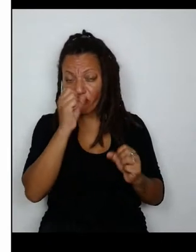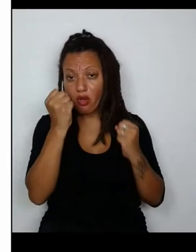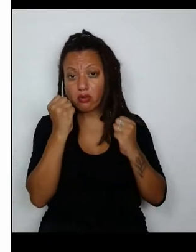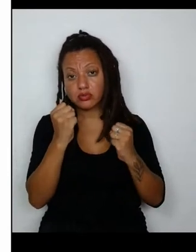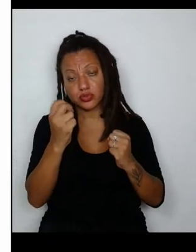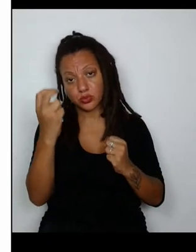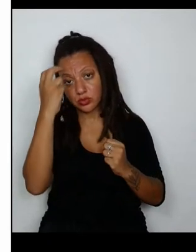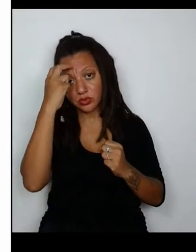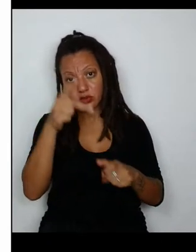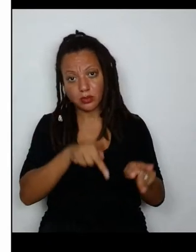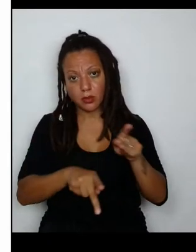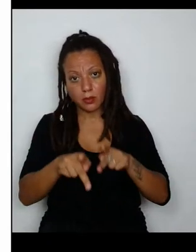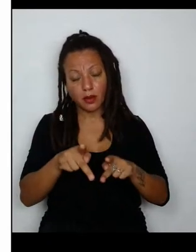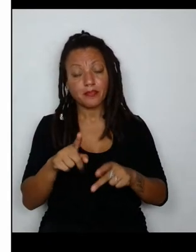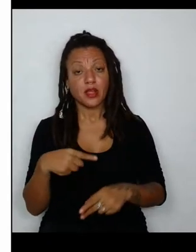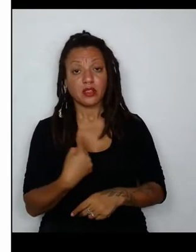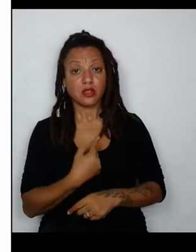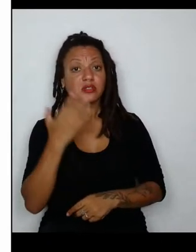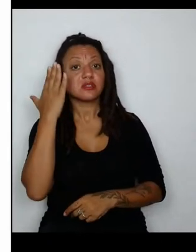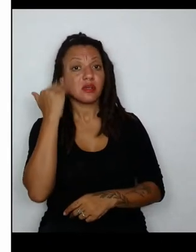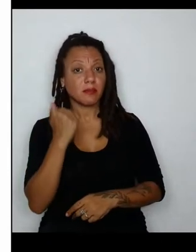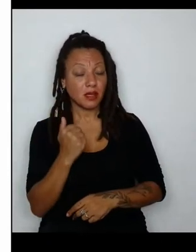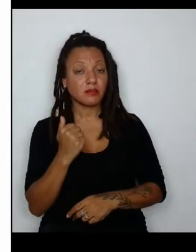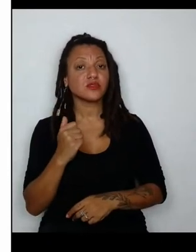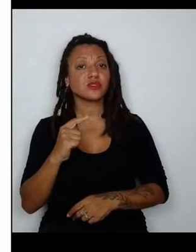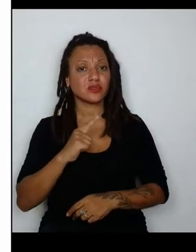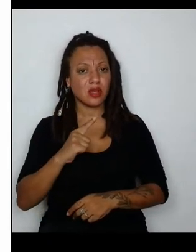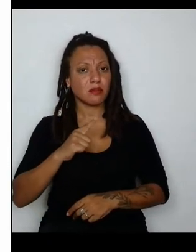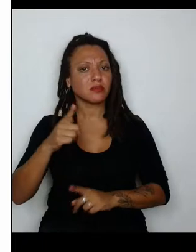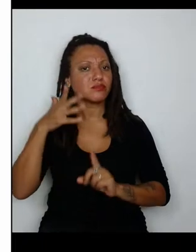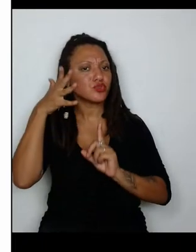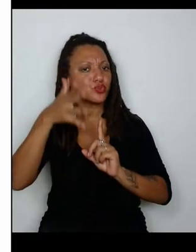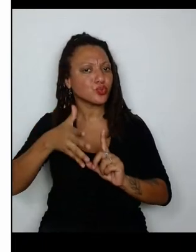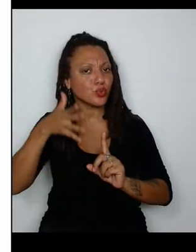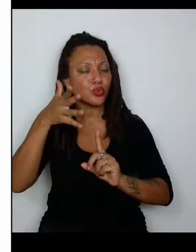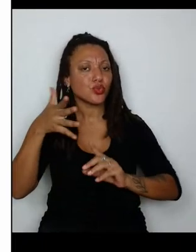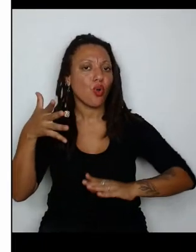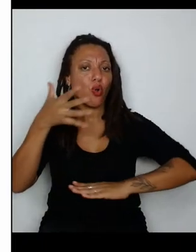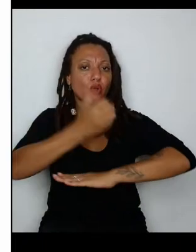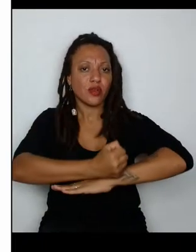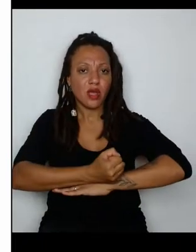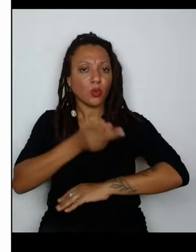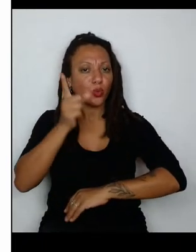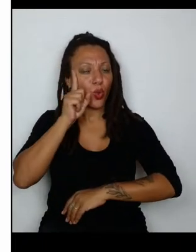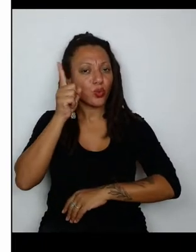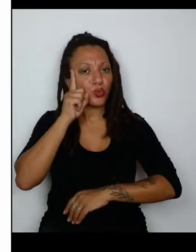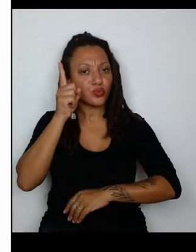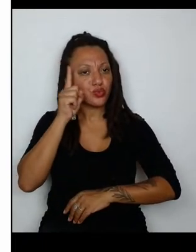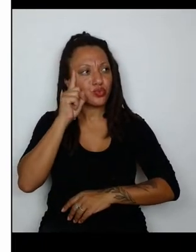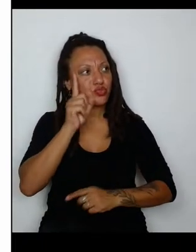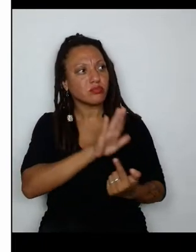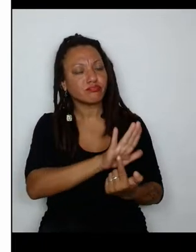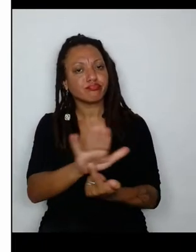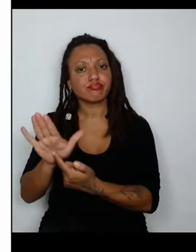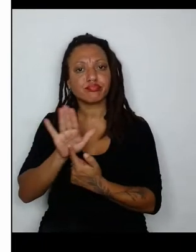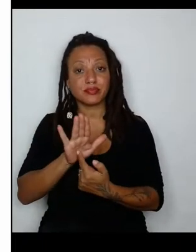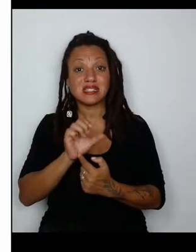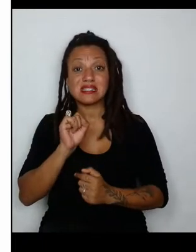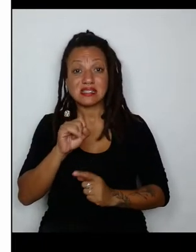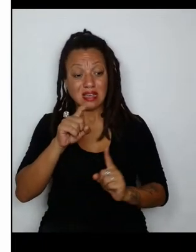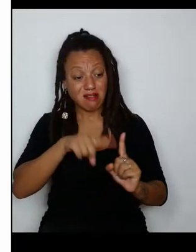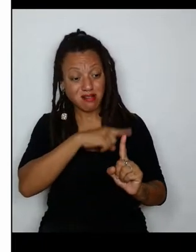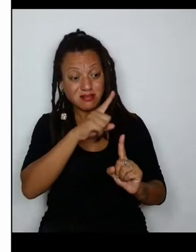manifests powerfully in the mundane and the everyday canceling gogan will only further obfuscate his role in colonial